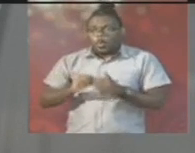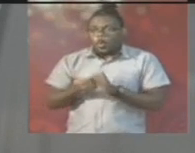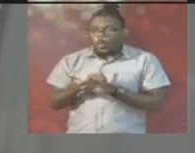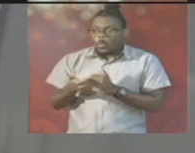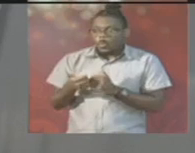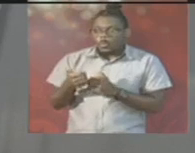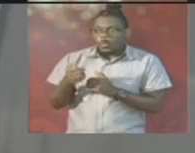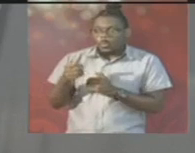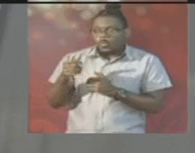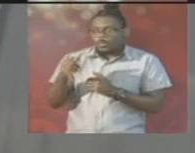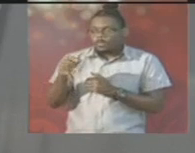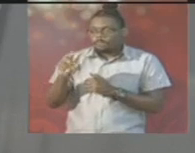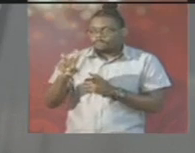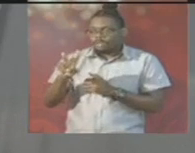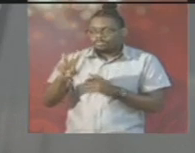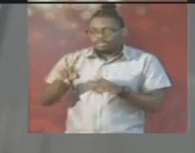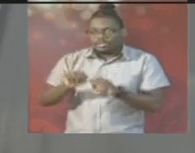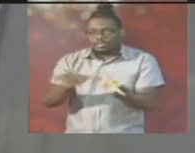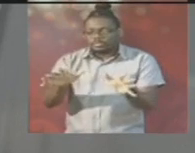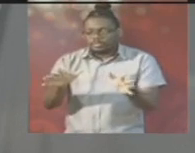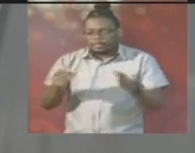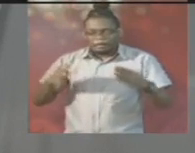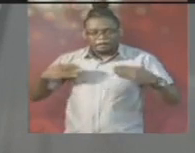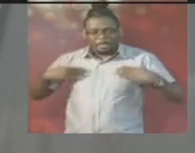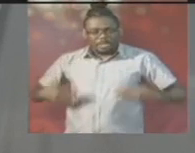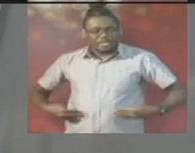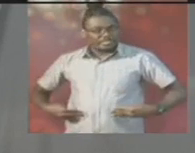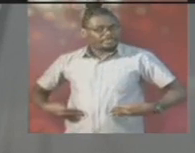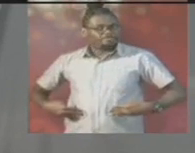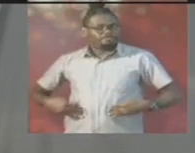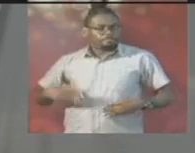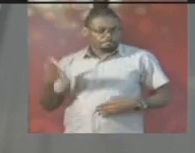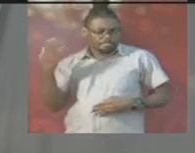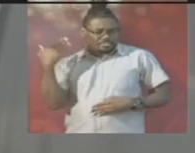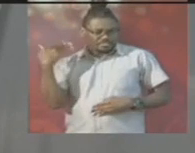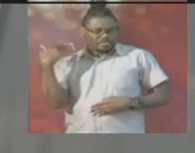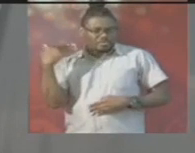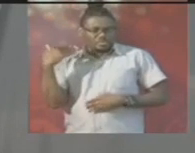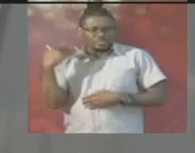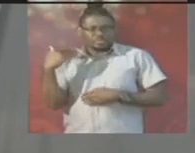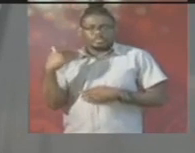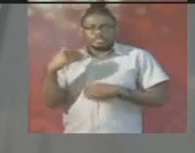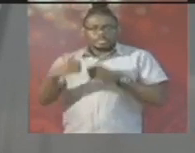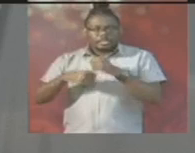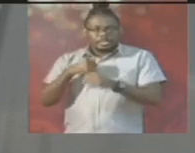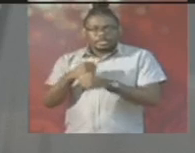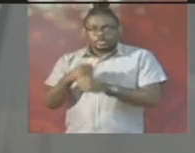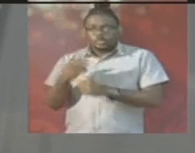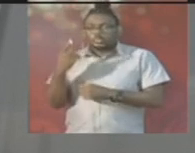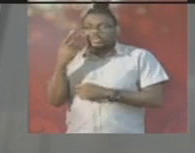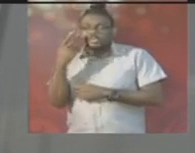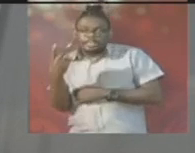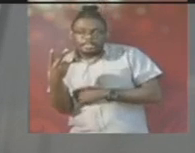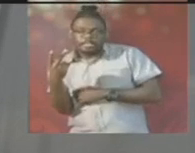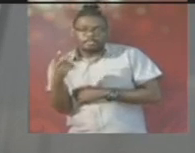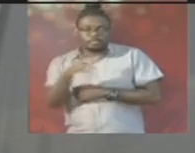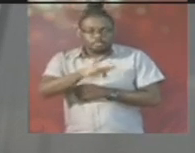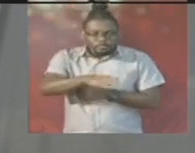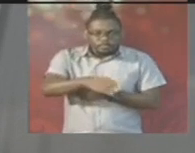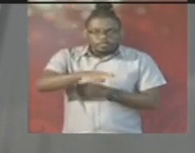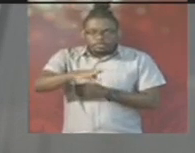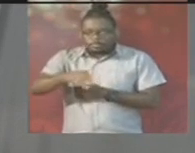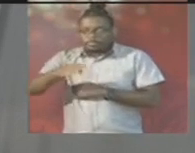immune system. So over the past year, as SARS-CoV-2 mutations have continued to accumulate, we have begun to